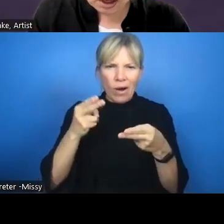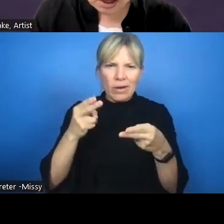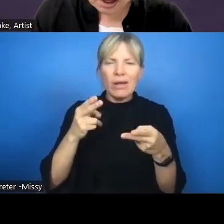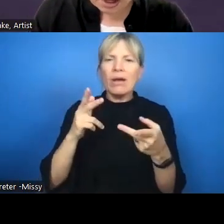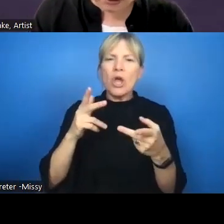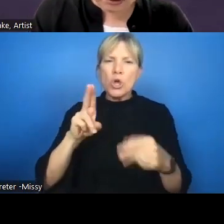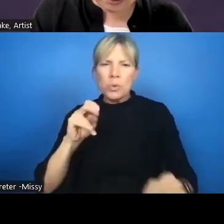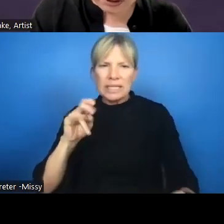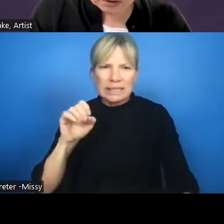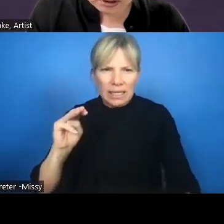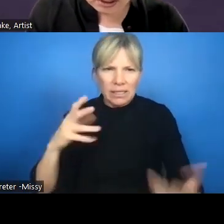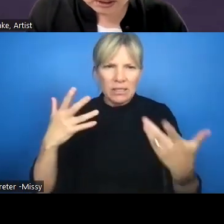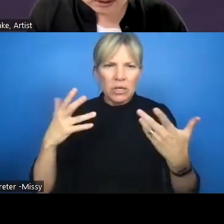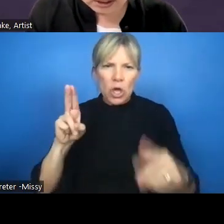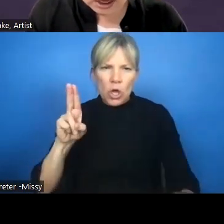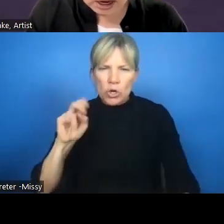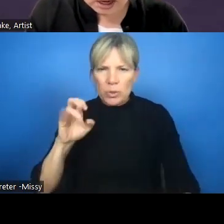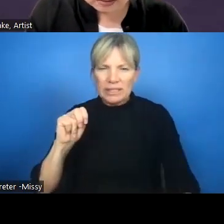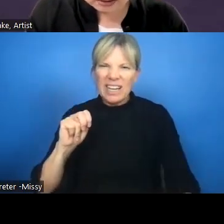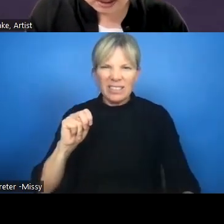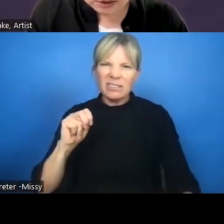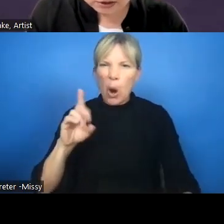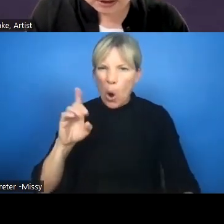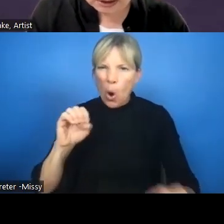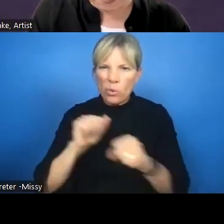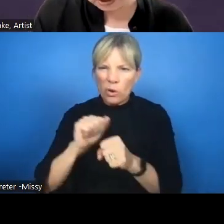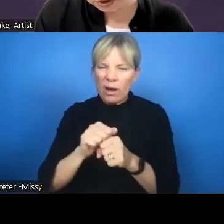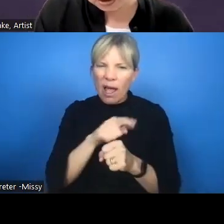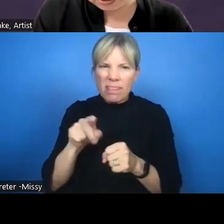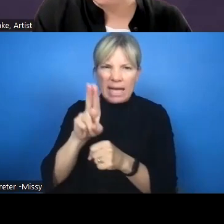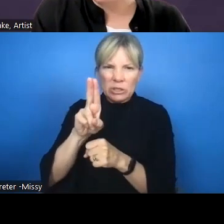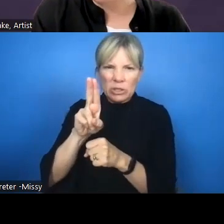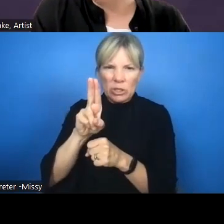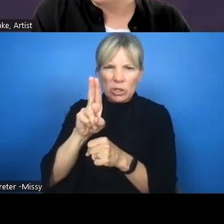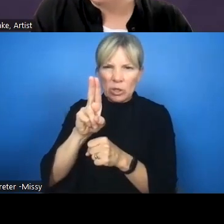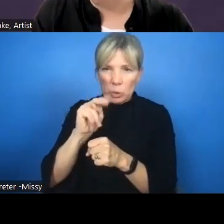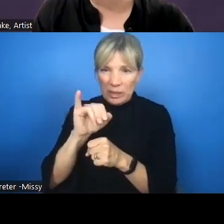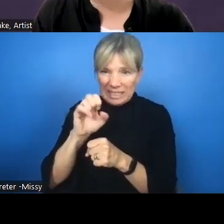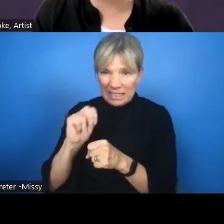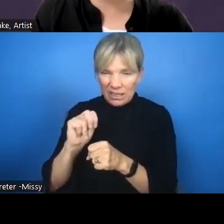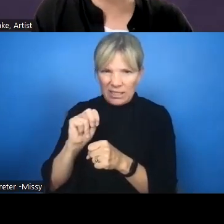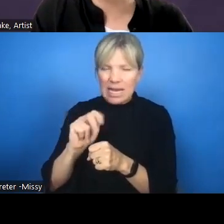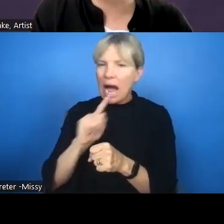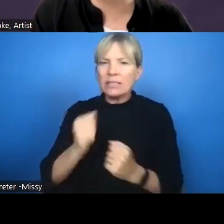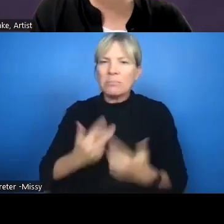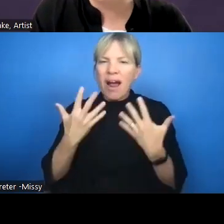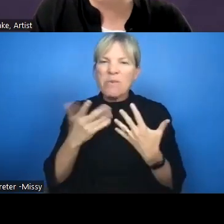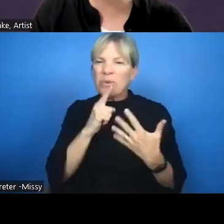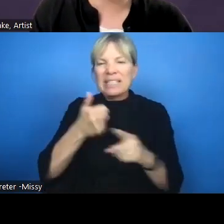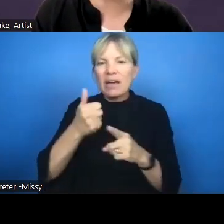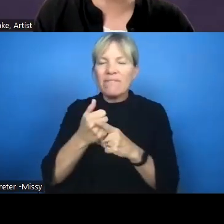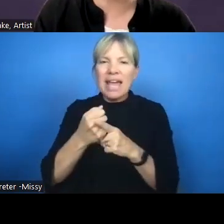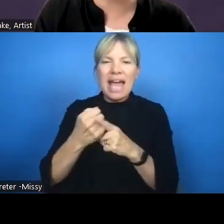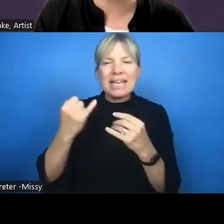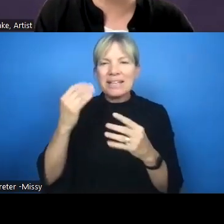Unison. So the Unison is the Unison's inspiration is this imaginary flower,